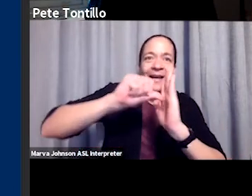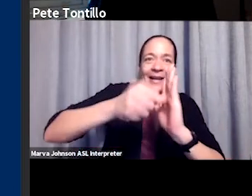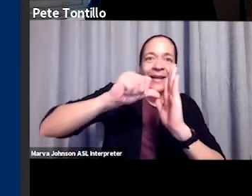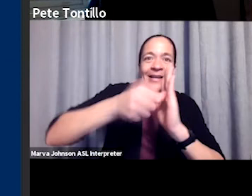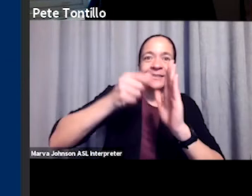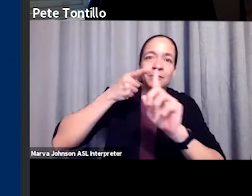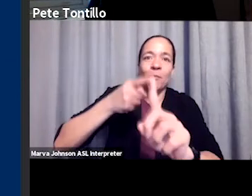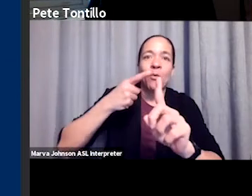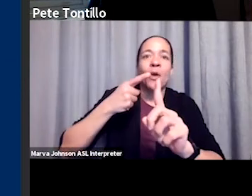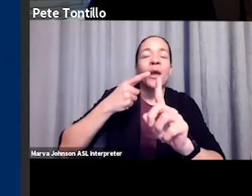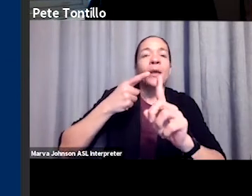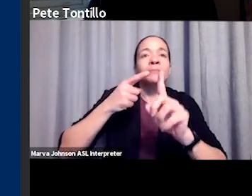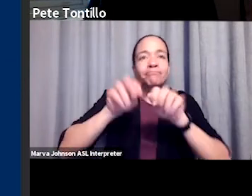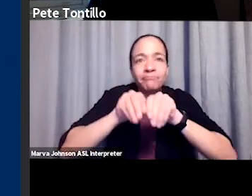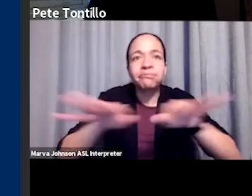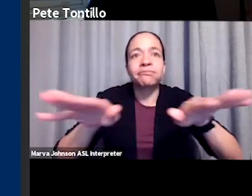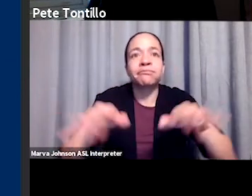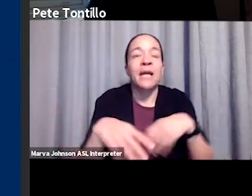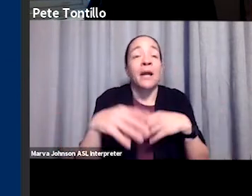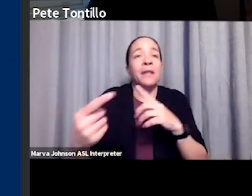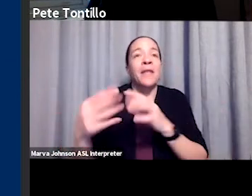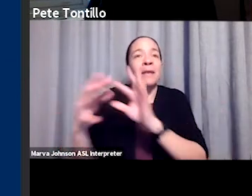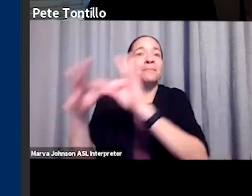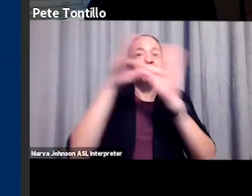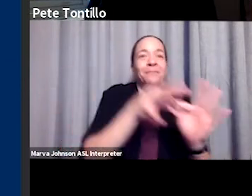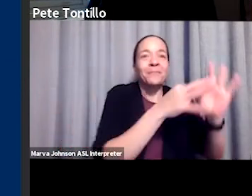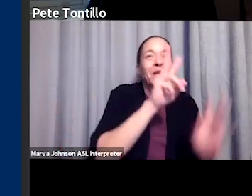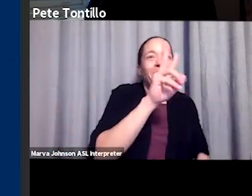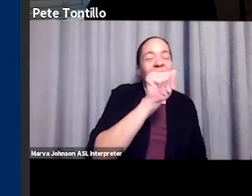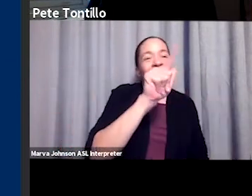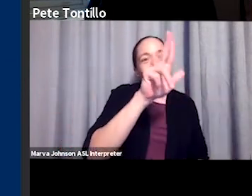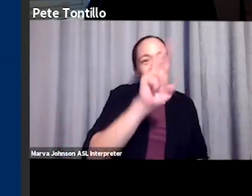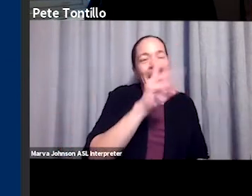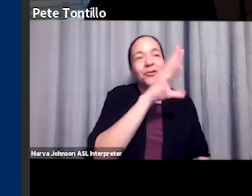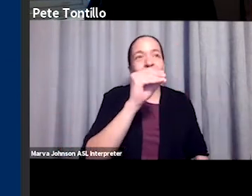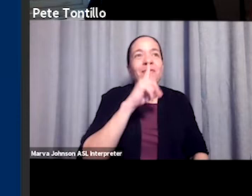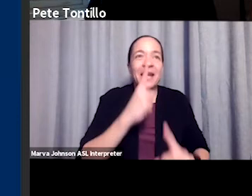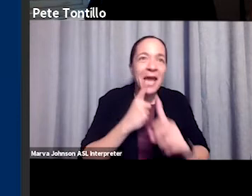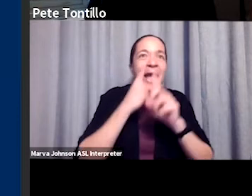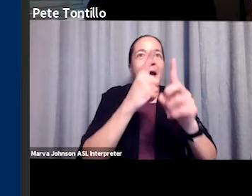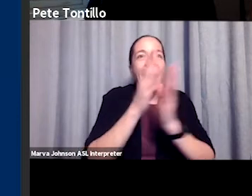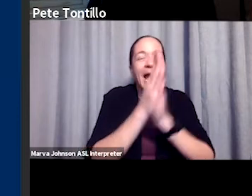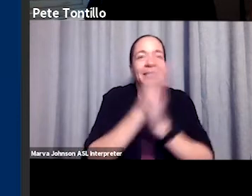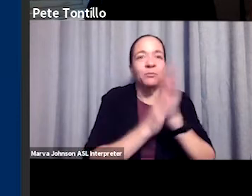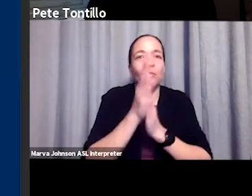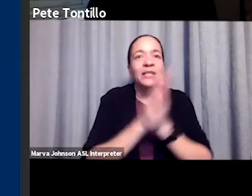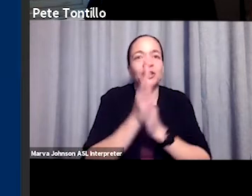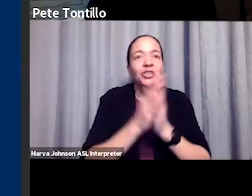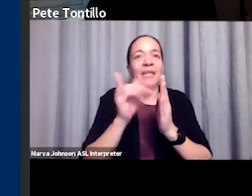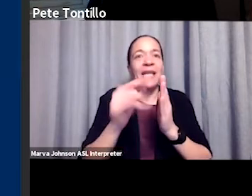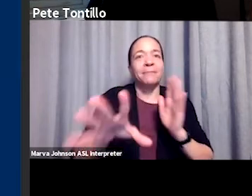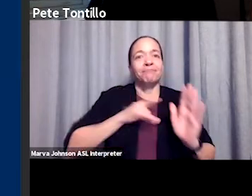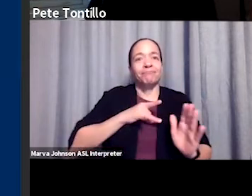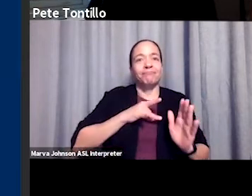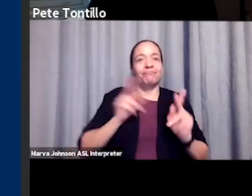to this place of values and aspirations that make your communications more resonant to people. So with that, I'll pass